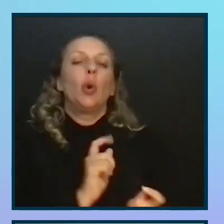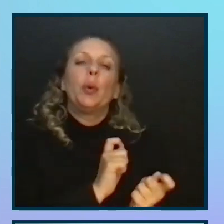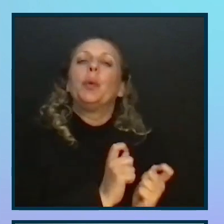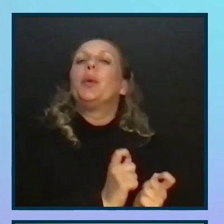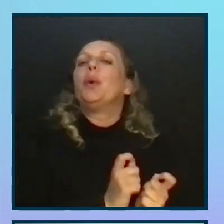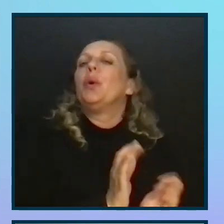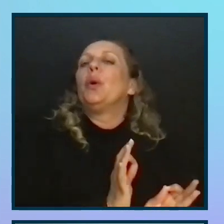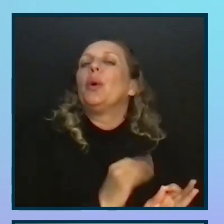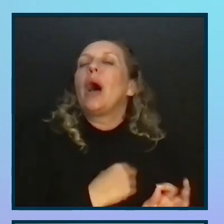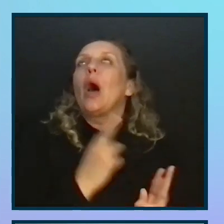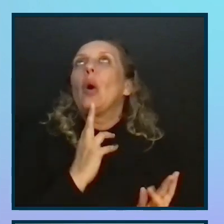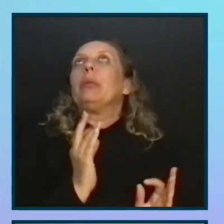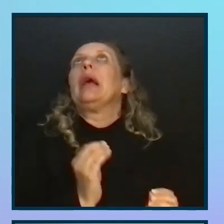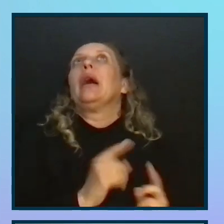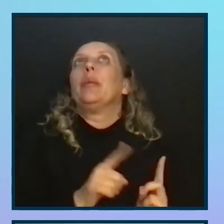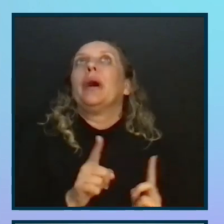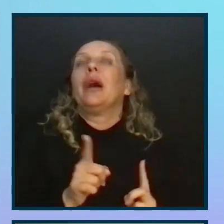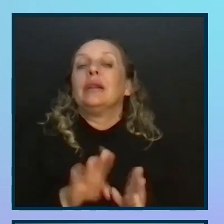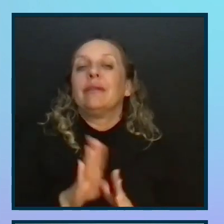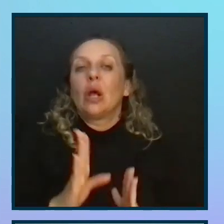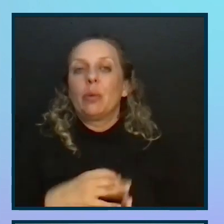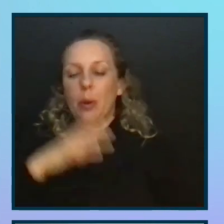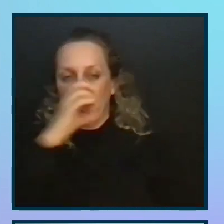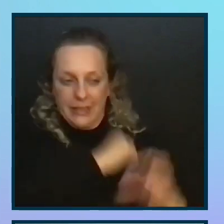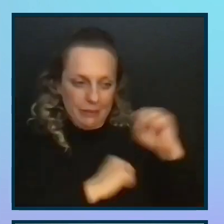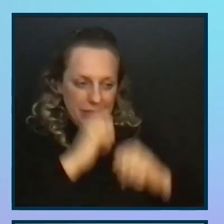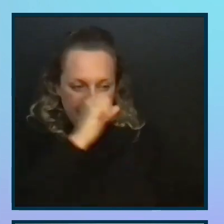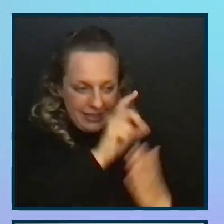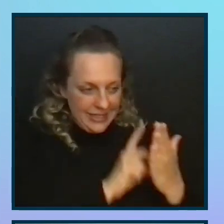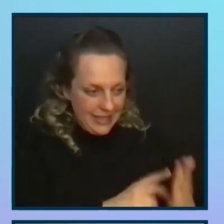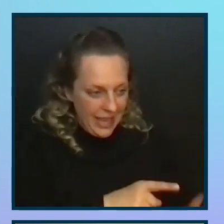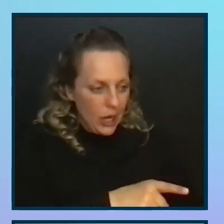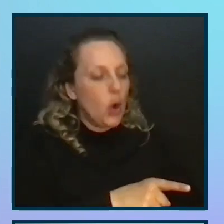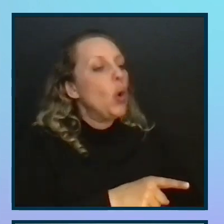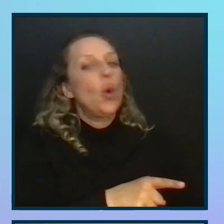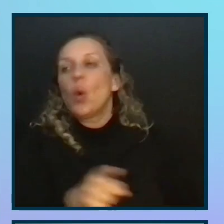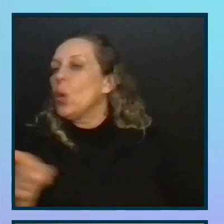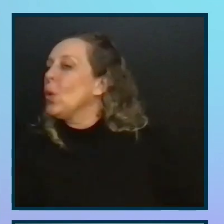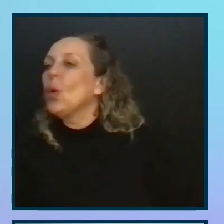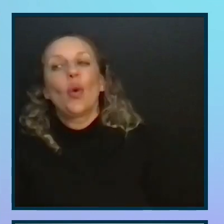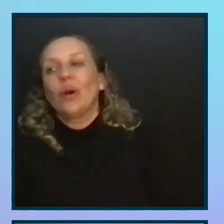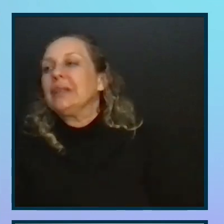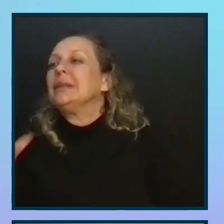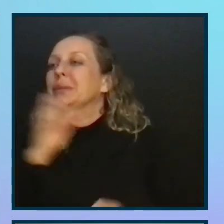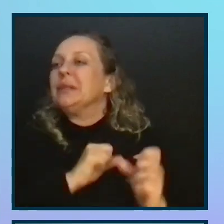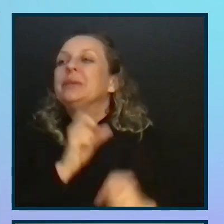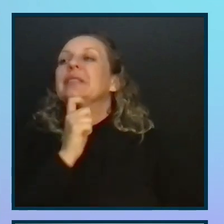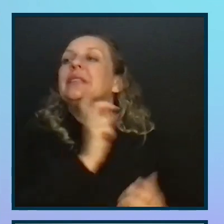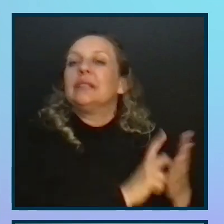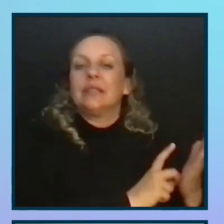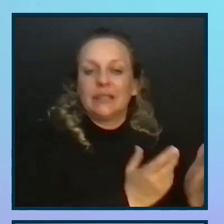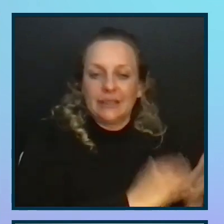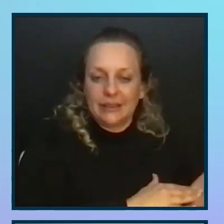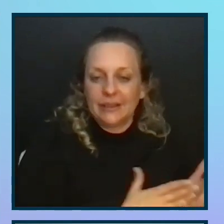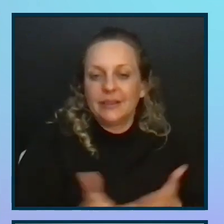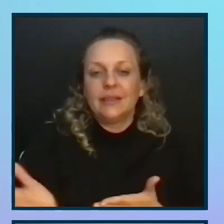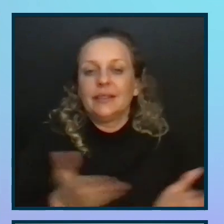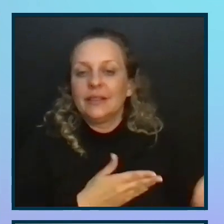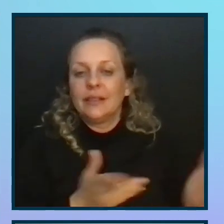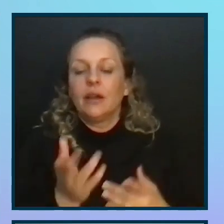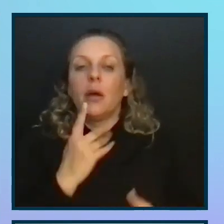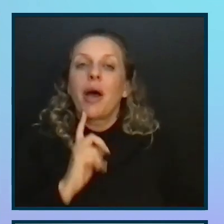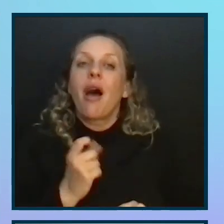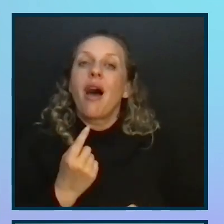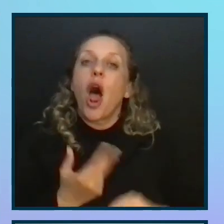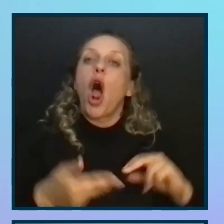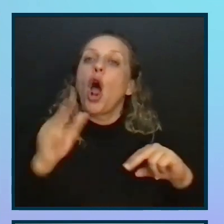Sometimes the developer will miss a ton that the designer has a great eye for. And again, we're not going to be increasing the scope of the work.